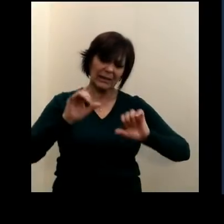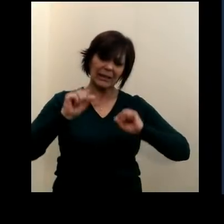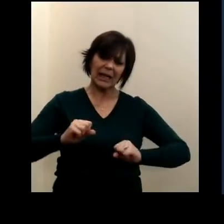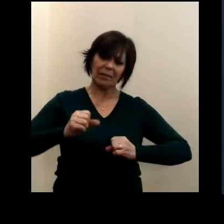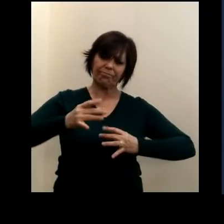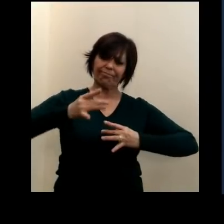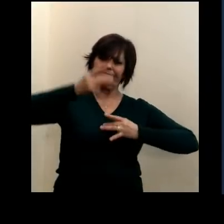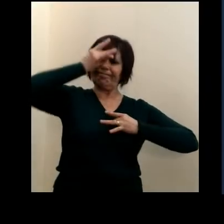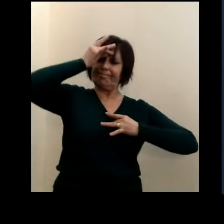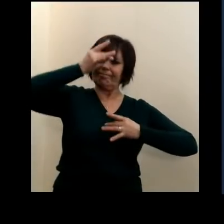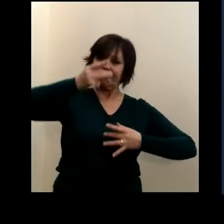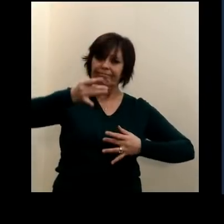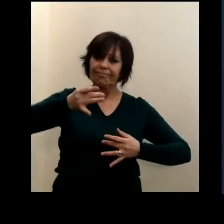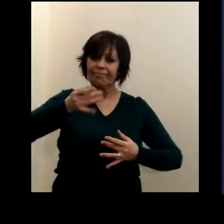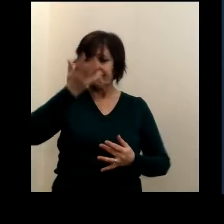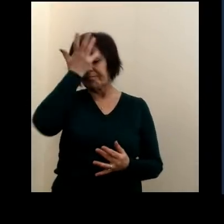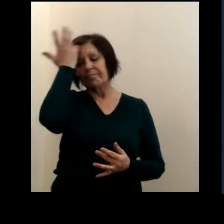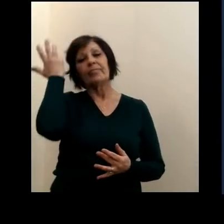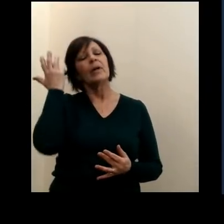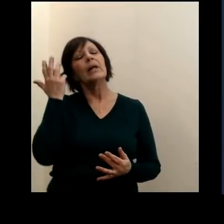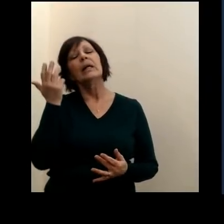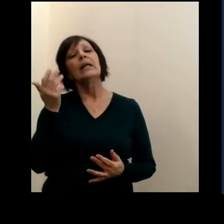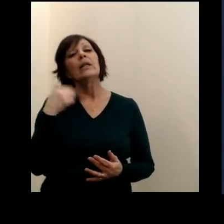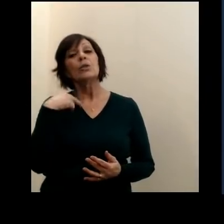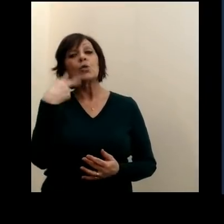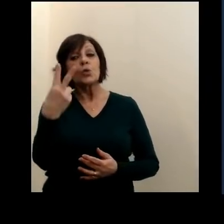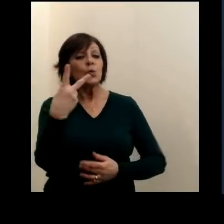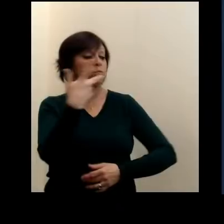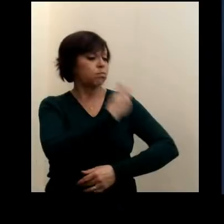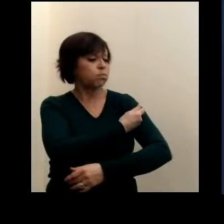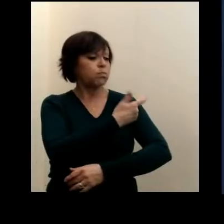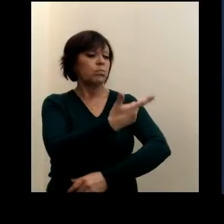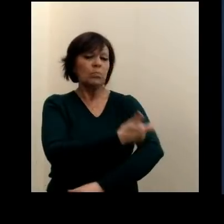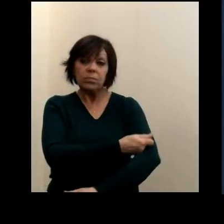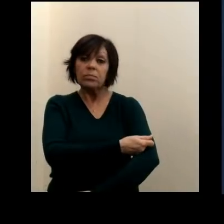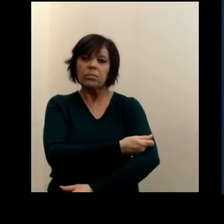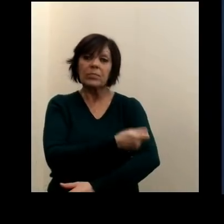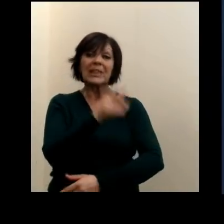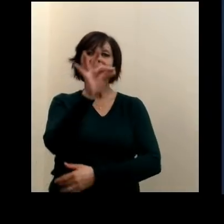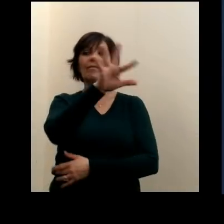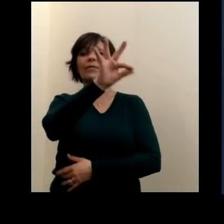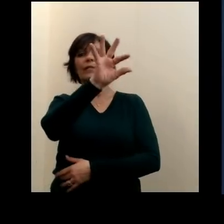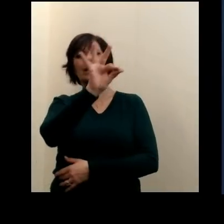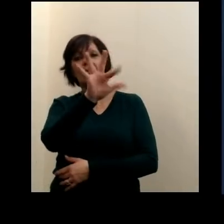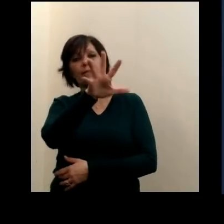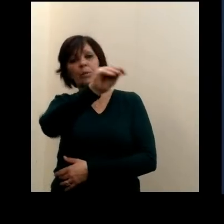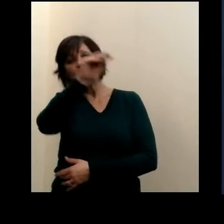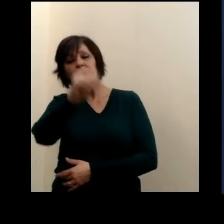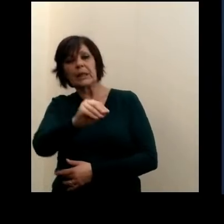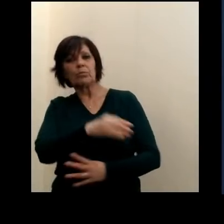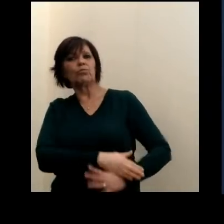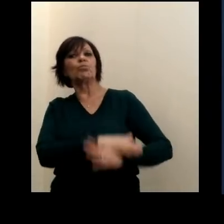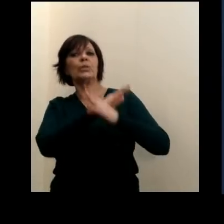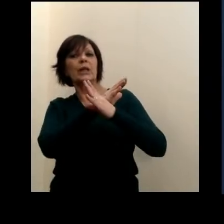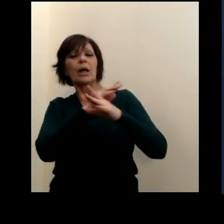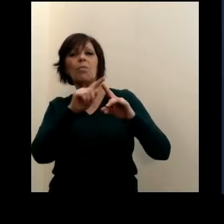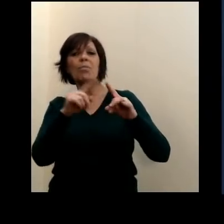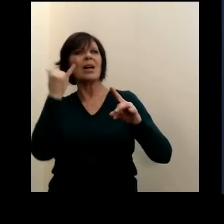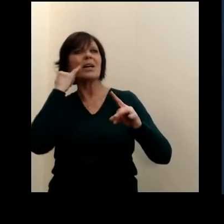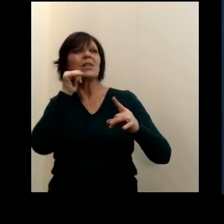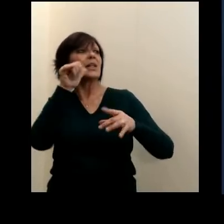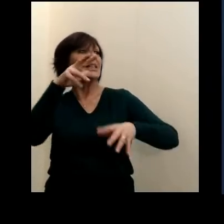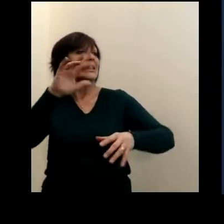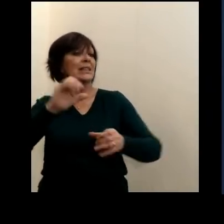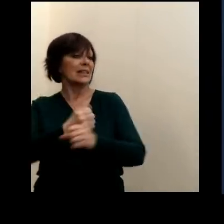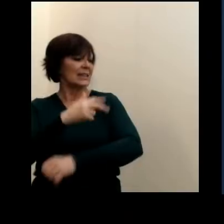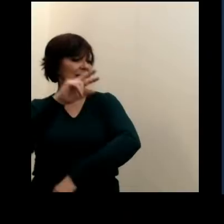catching COVID-19 and getting sick. 2 doses will give you 95% protection. But if you don't get the second dose, you're